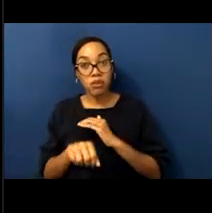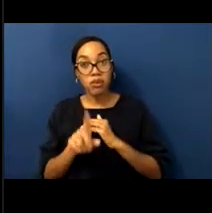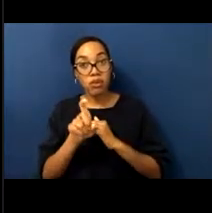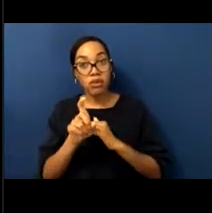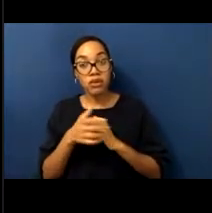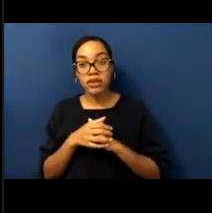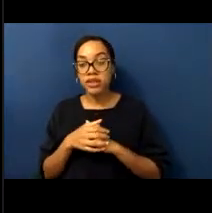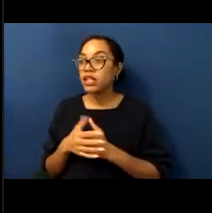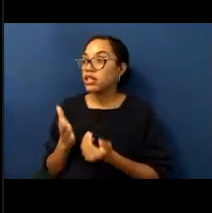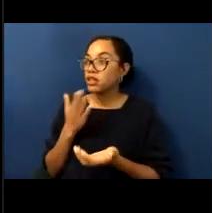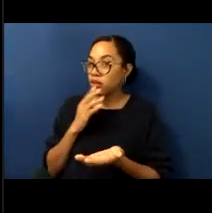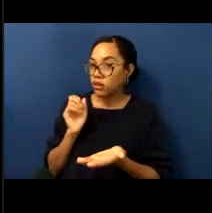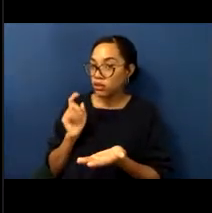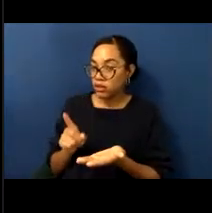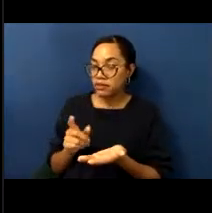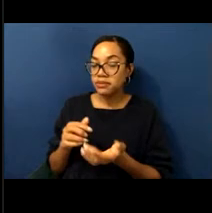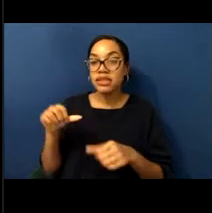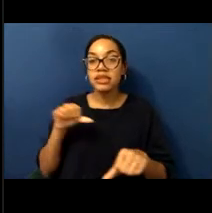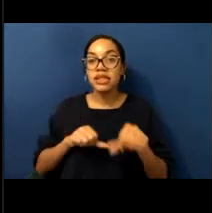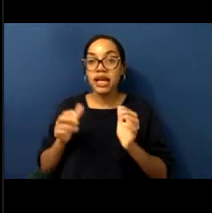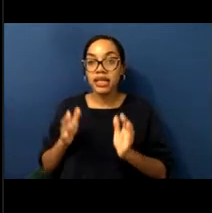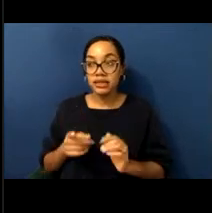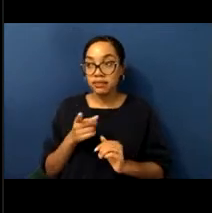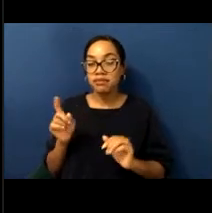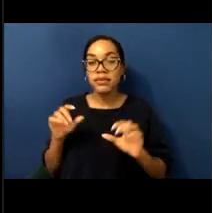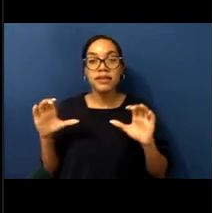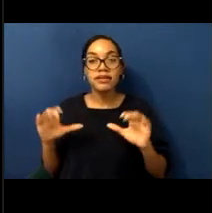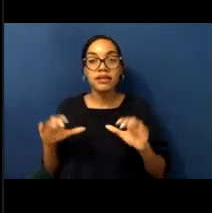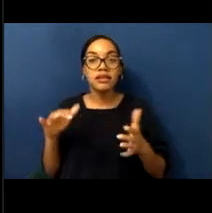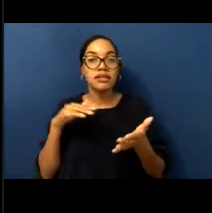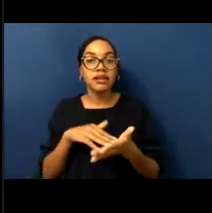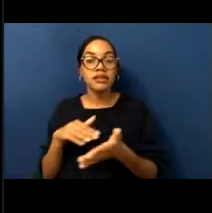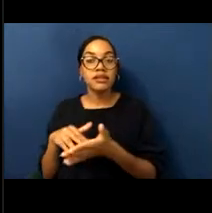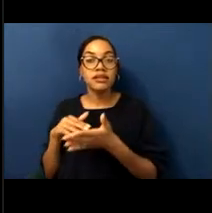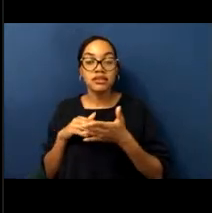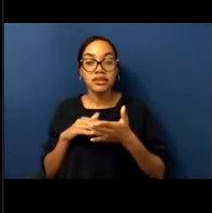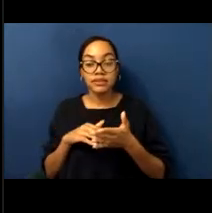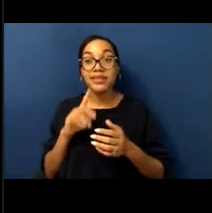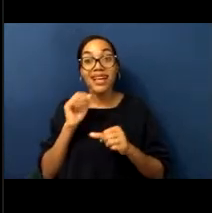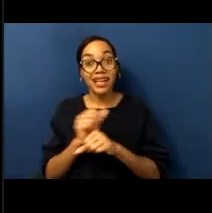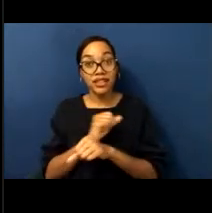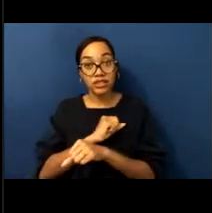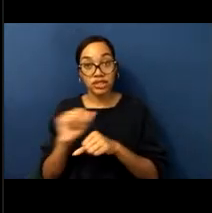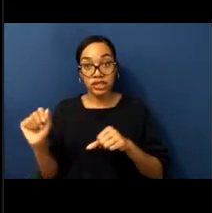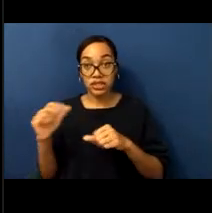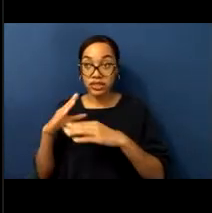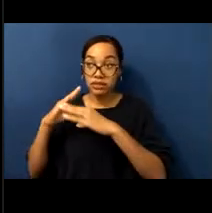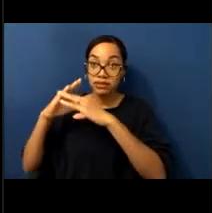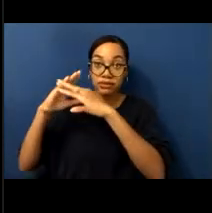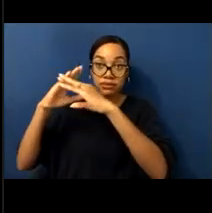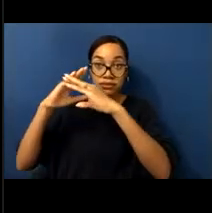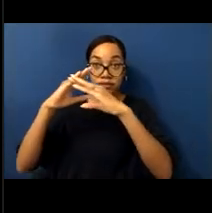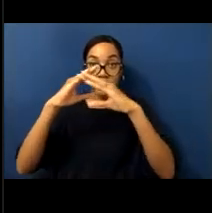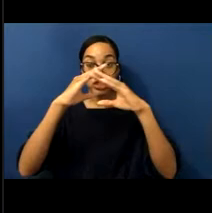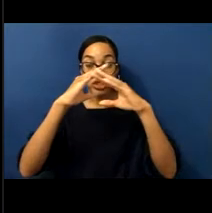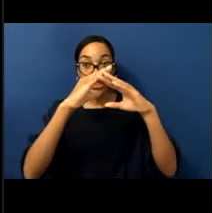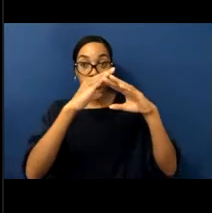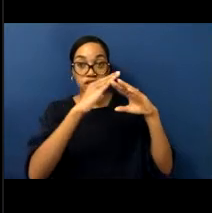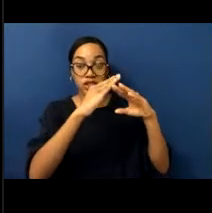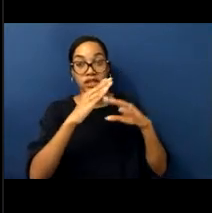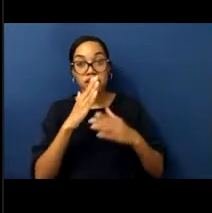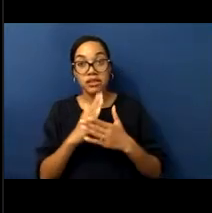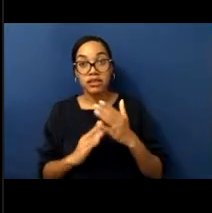Scientists have done studies in what we call hatcheries on these nesting beaches where they've shaded a subset or a certain amount of nests